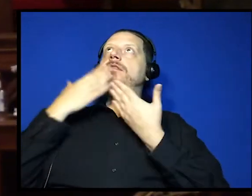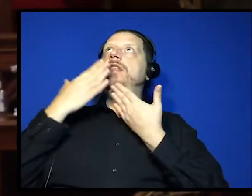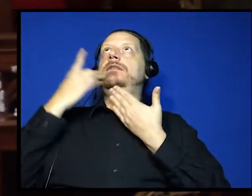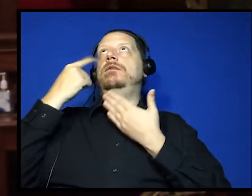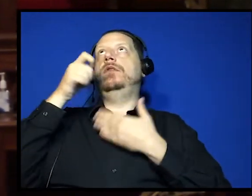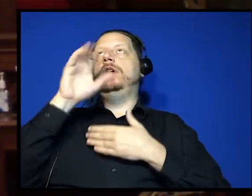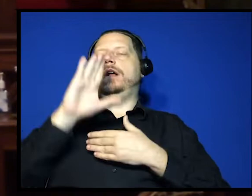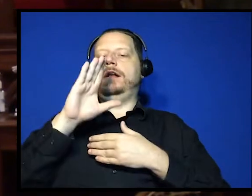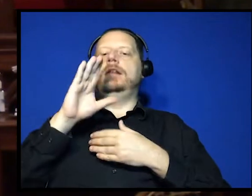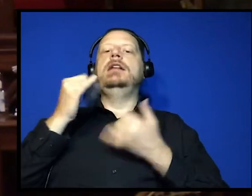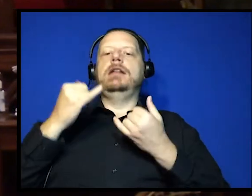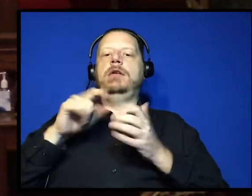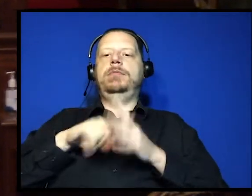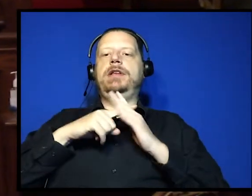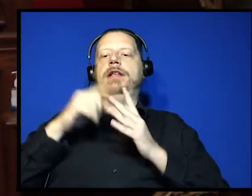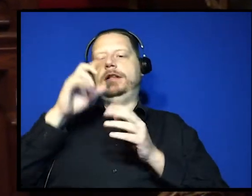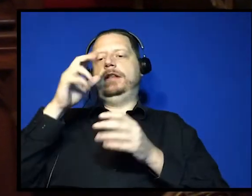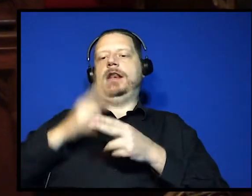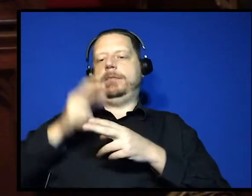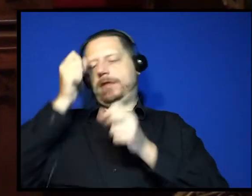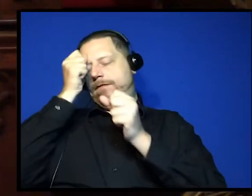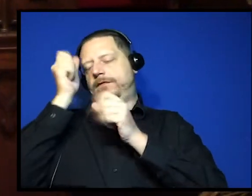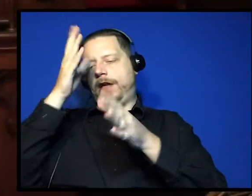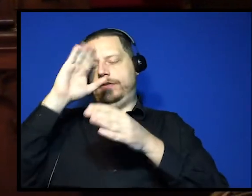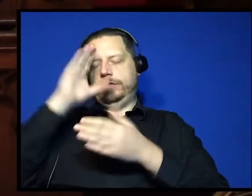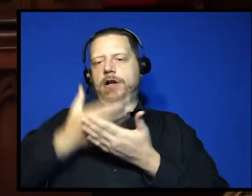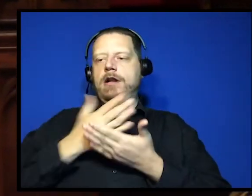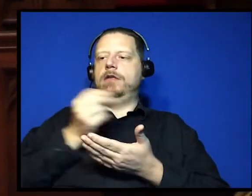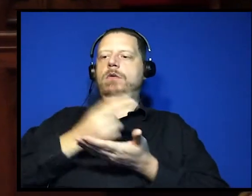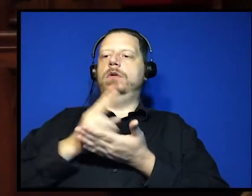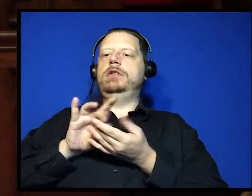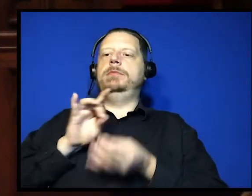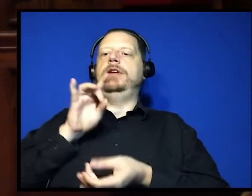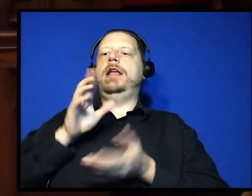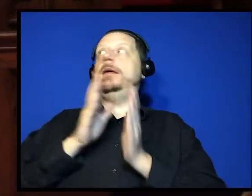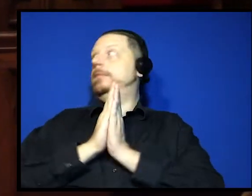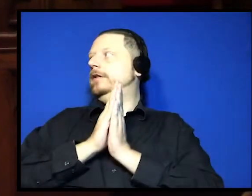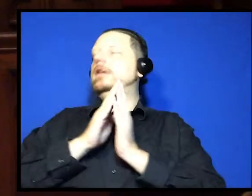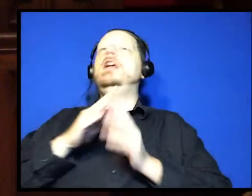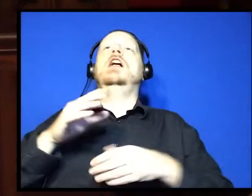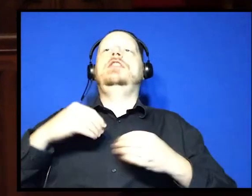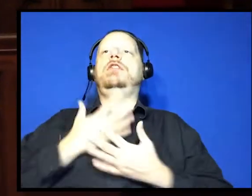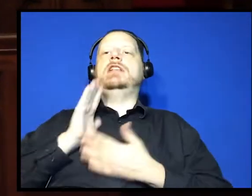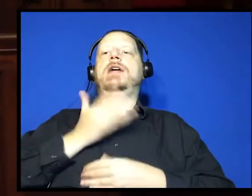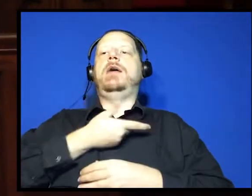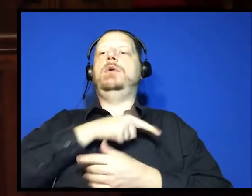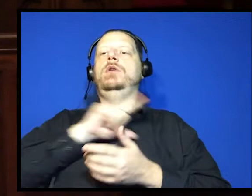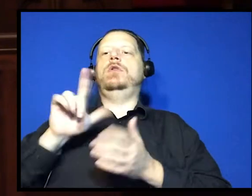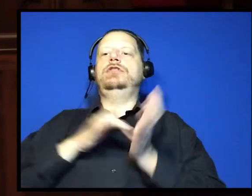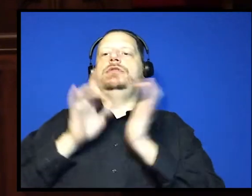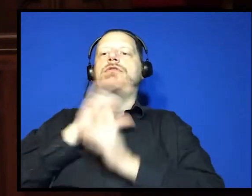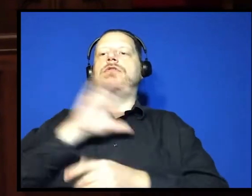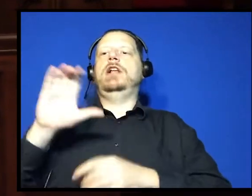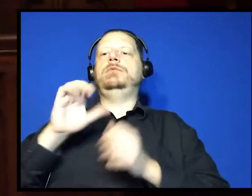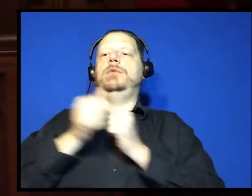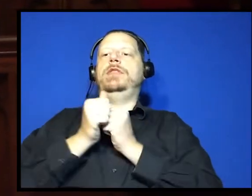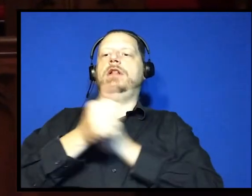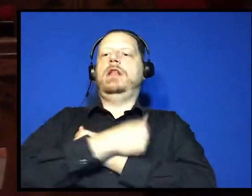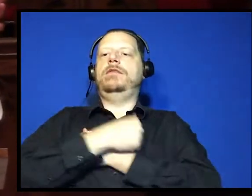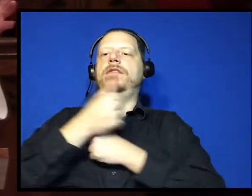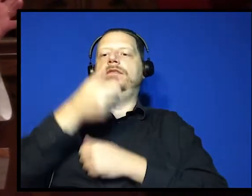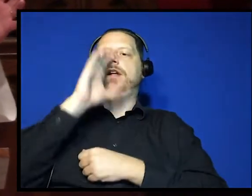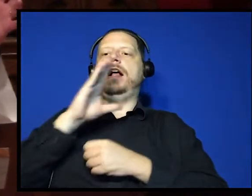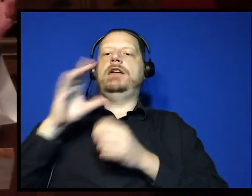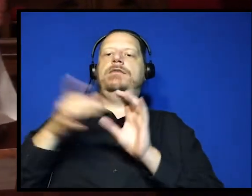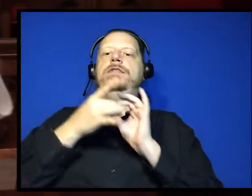God. And let us begin in the name of the Father and of the Son and of the Holy Spirit. Amen. May the grace of our Lord Jesus Christ, the love of God,